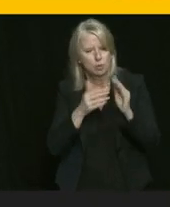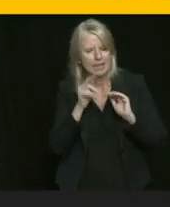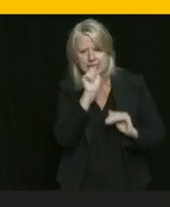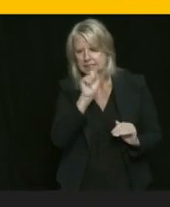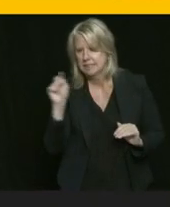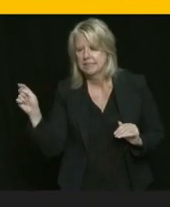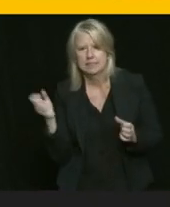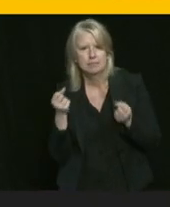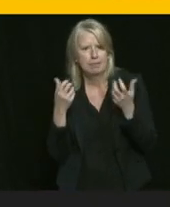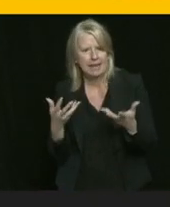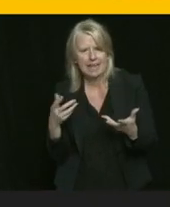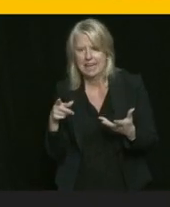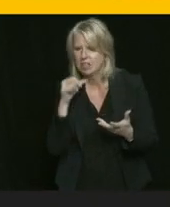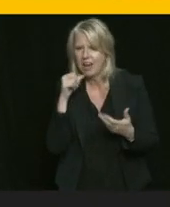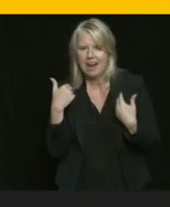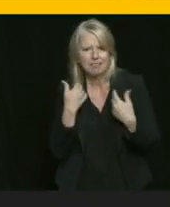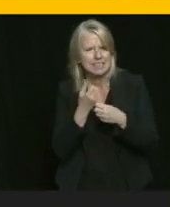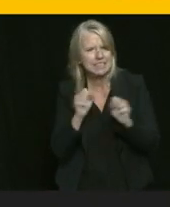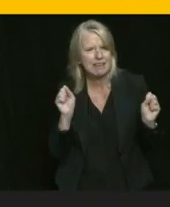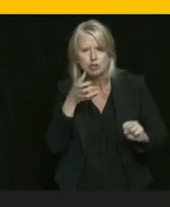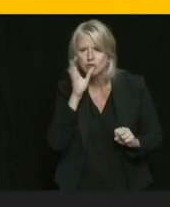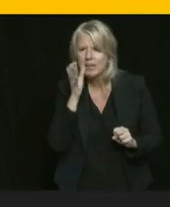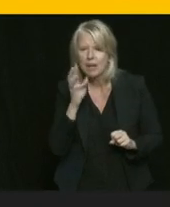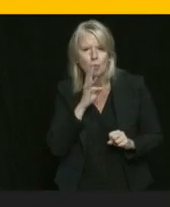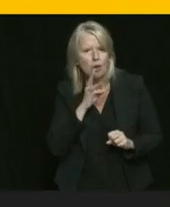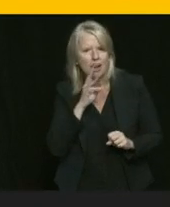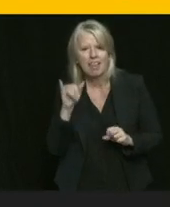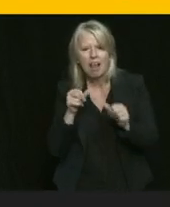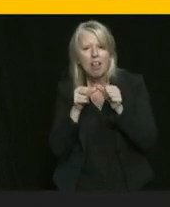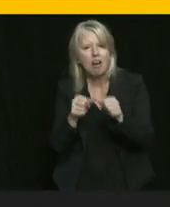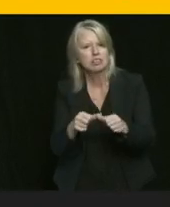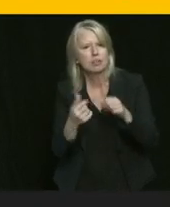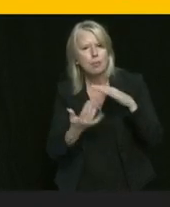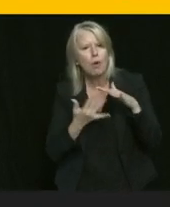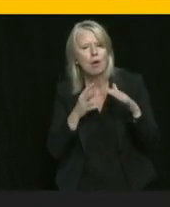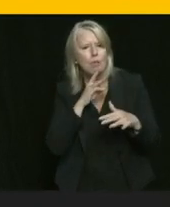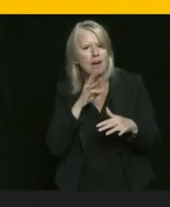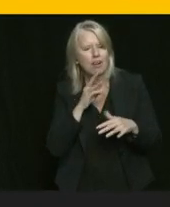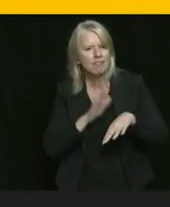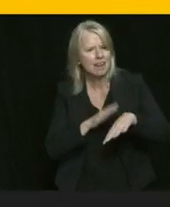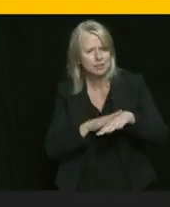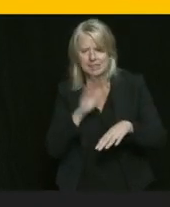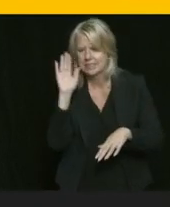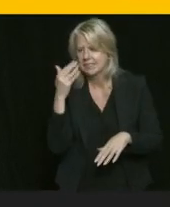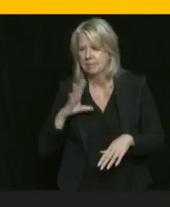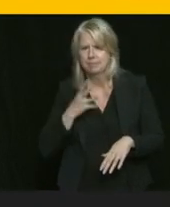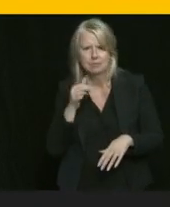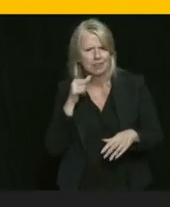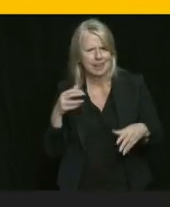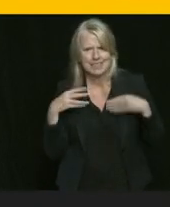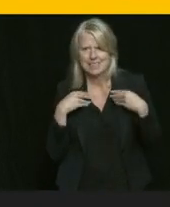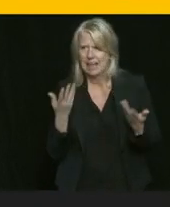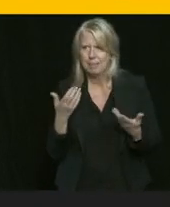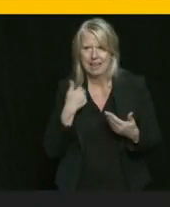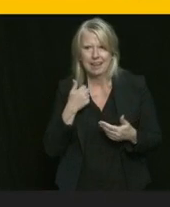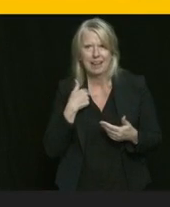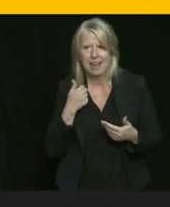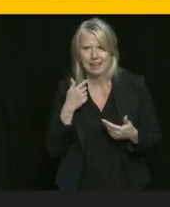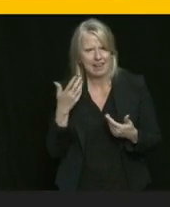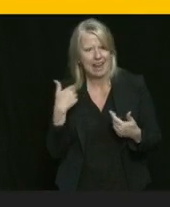of non-safe drinking water, of long-term boil water advisories that were unacceptable in the country that has the largest freshwater